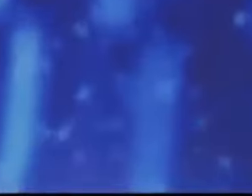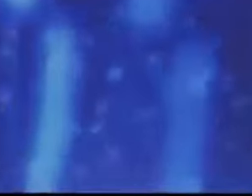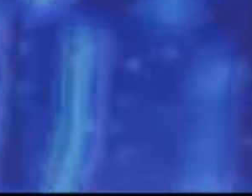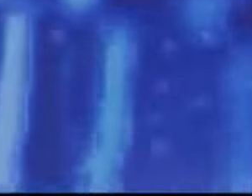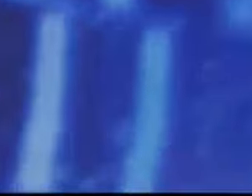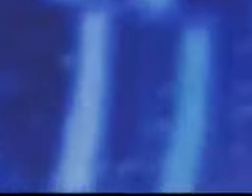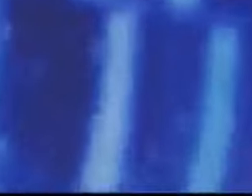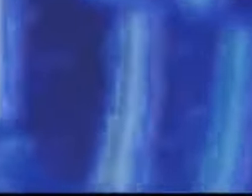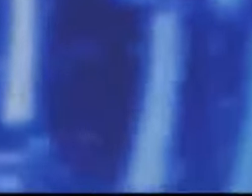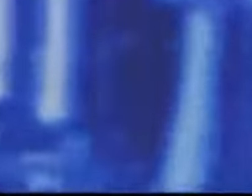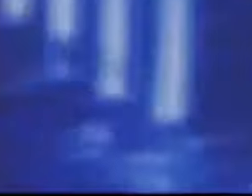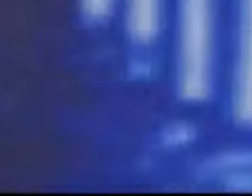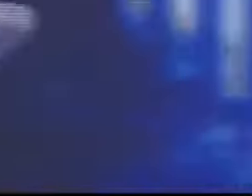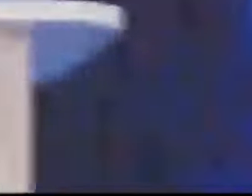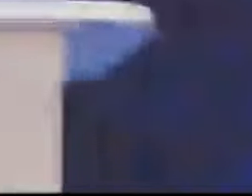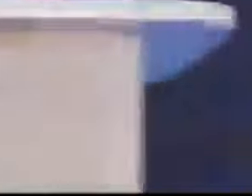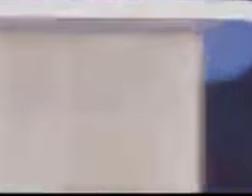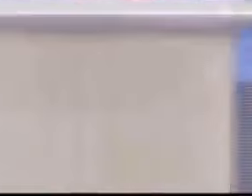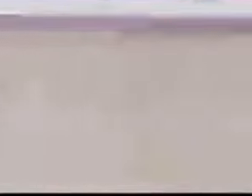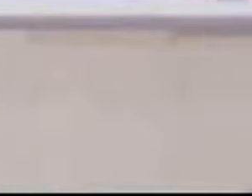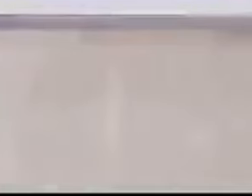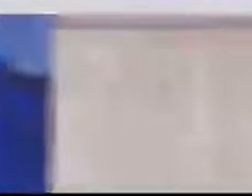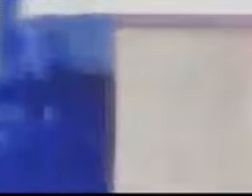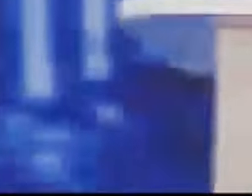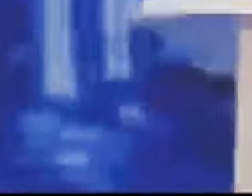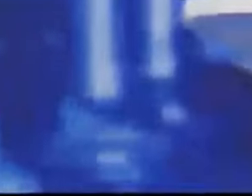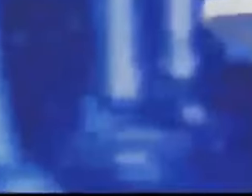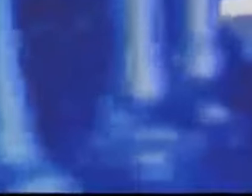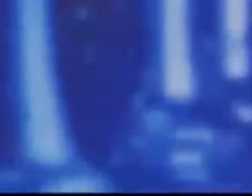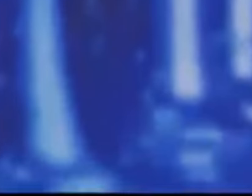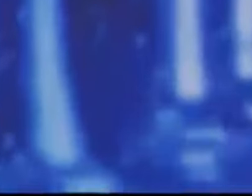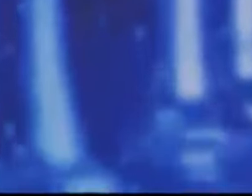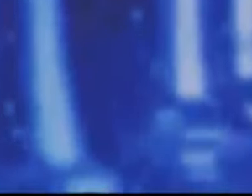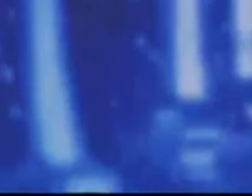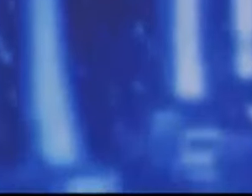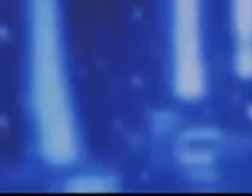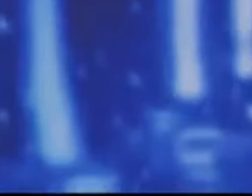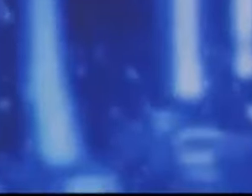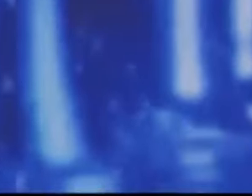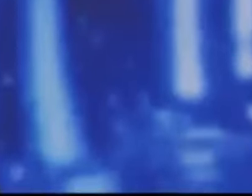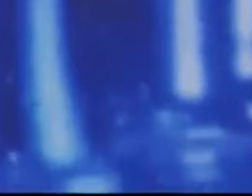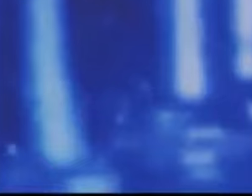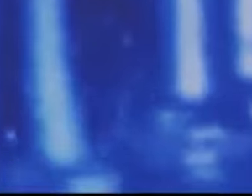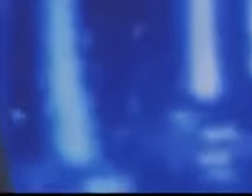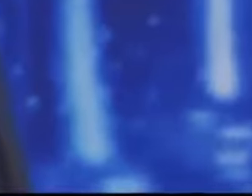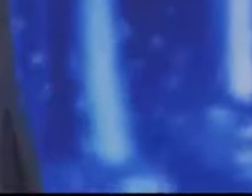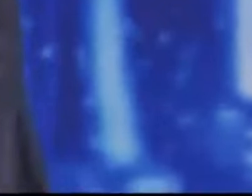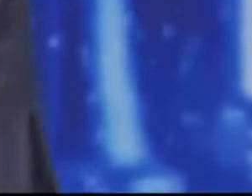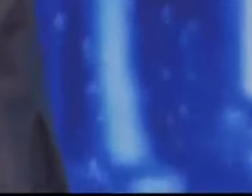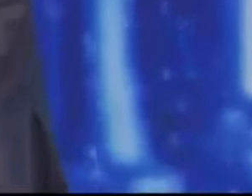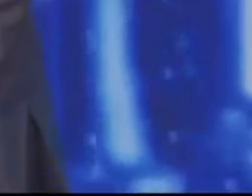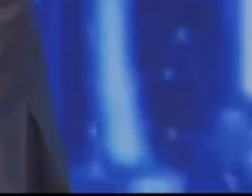we. Now, you must understand, every time as they talk to Nebuchadnezzar, they have to follow